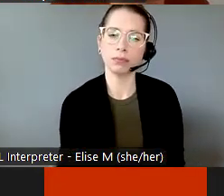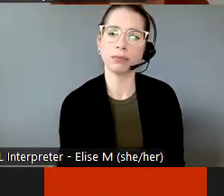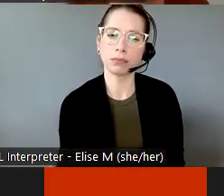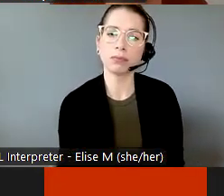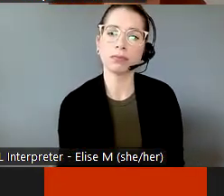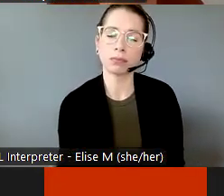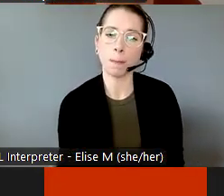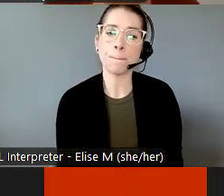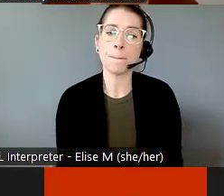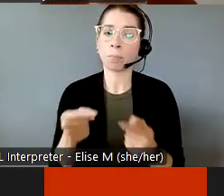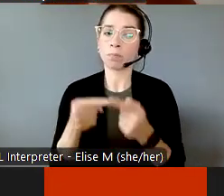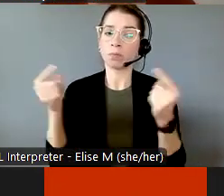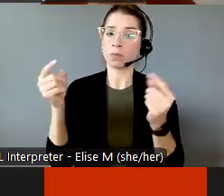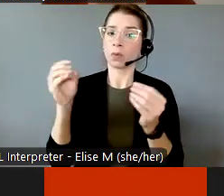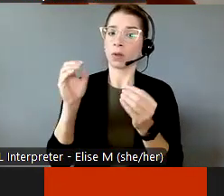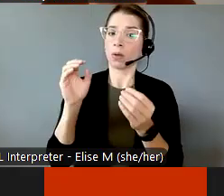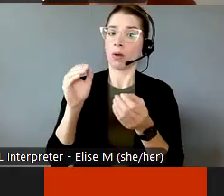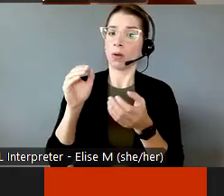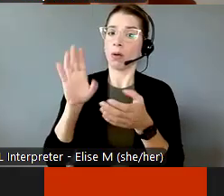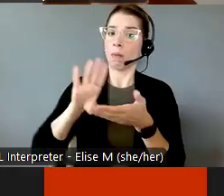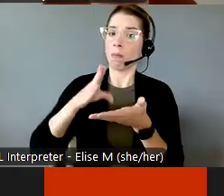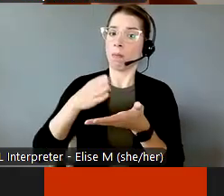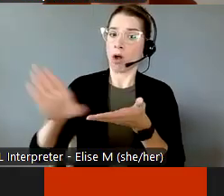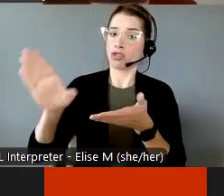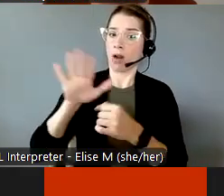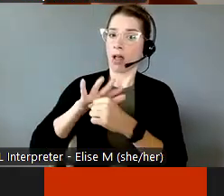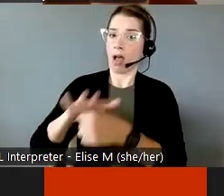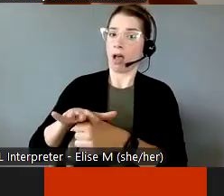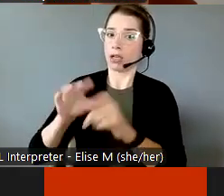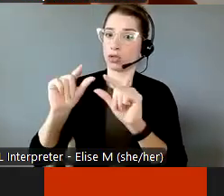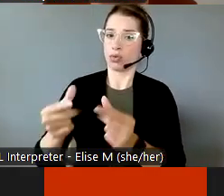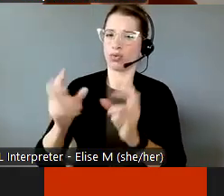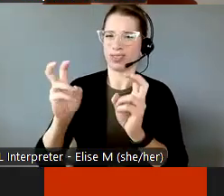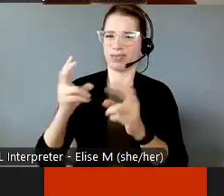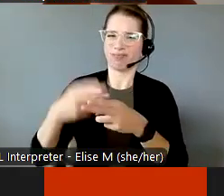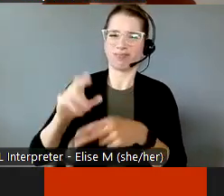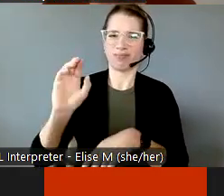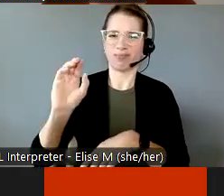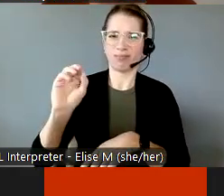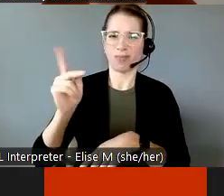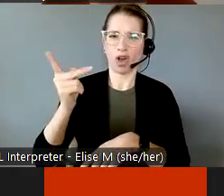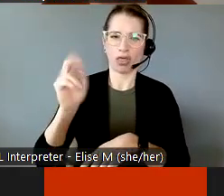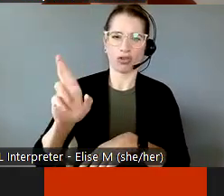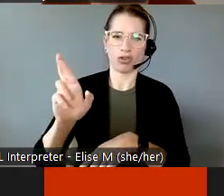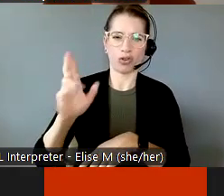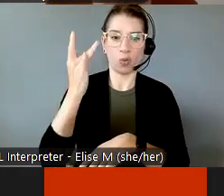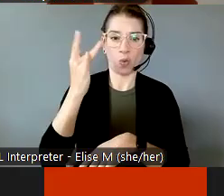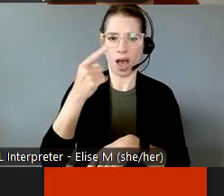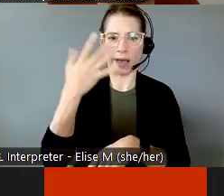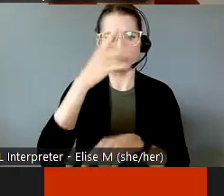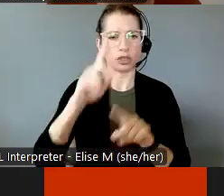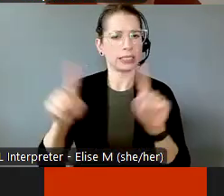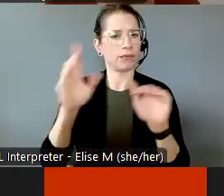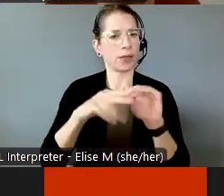Whereas marginalized groups are oftentimes considered the others because they're deviating from the norm.